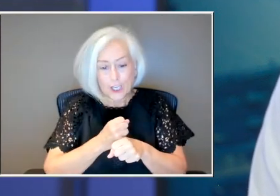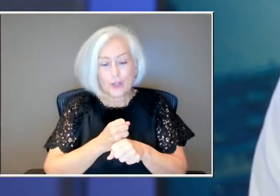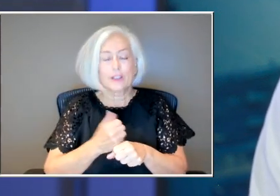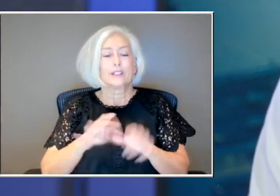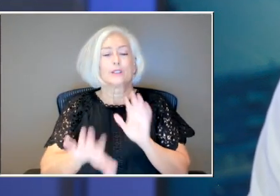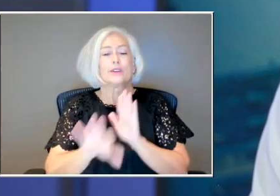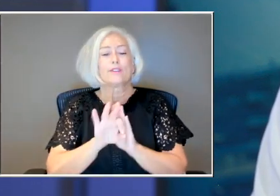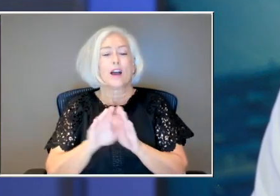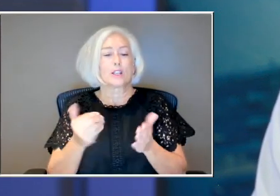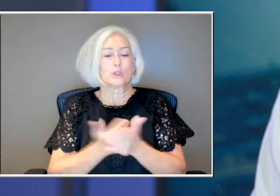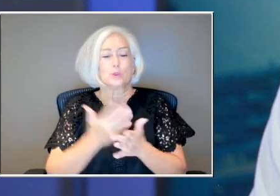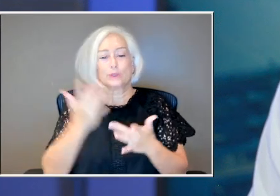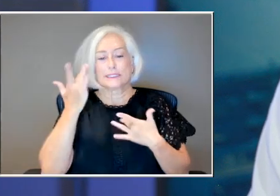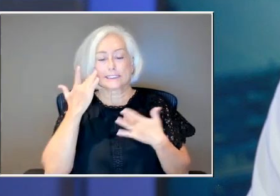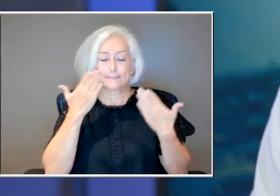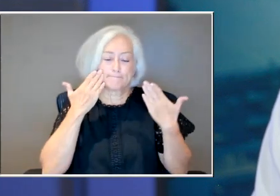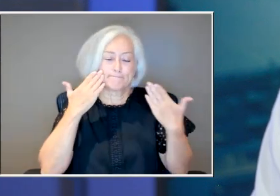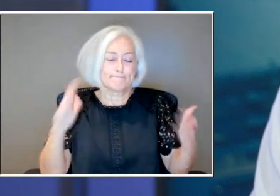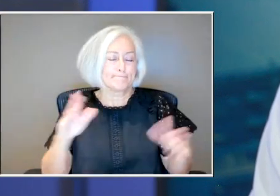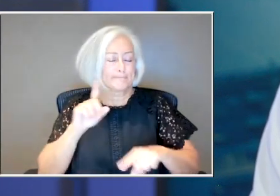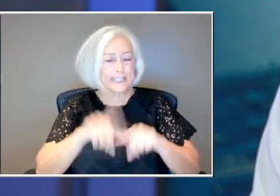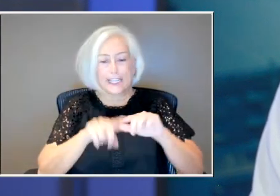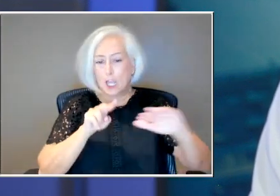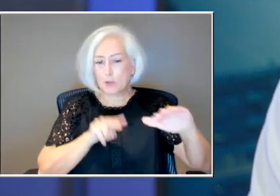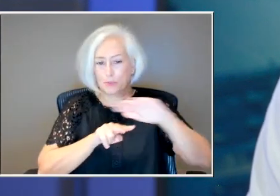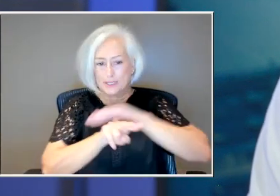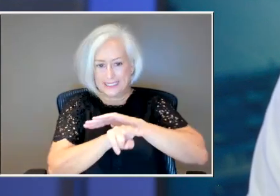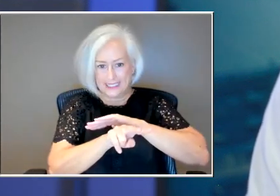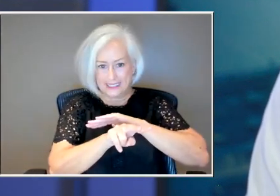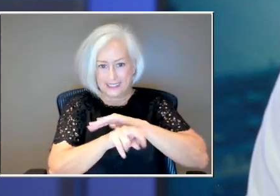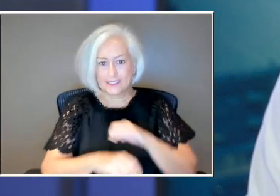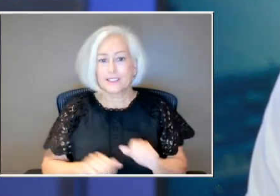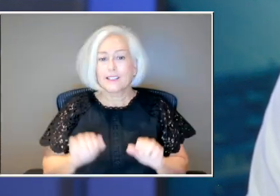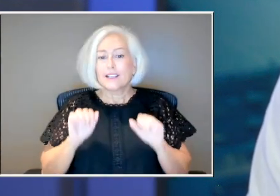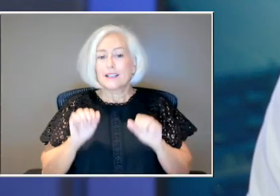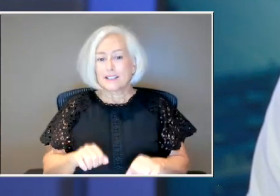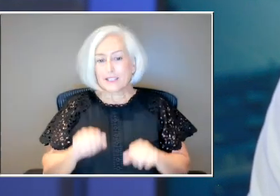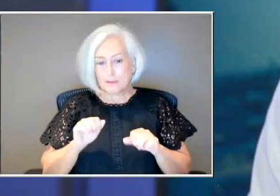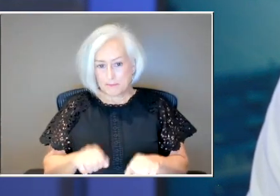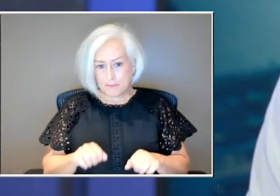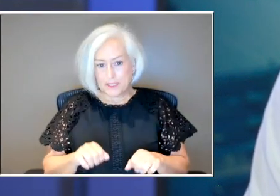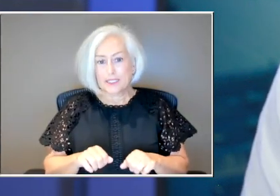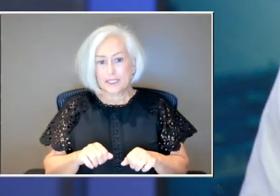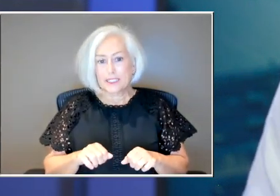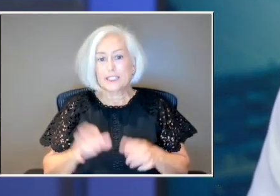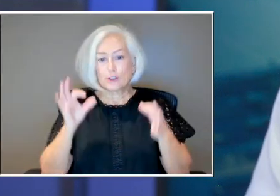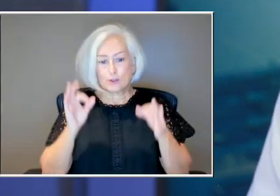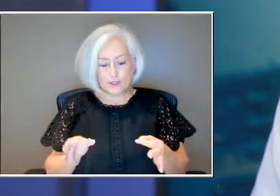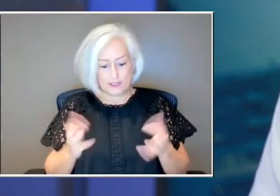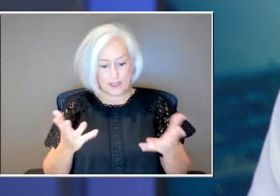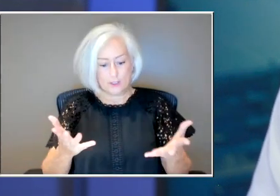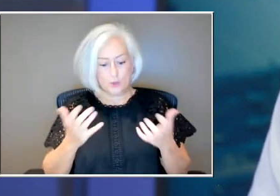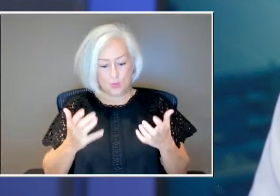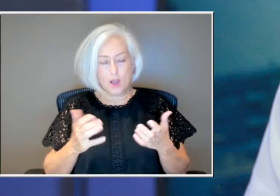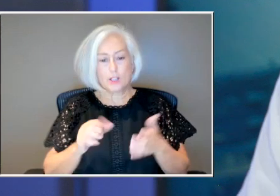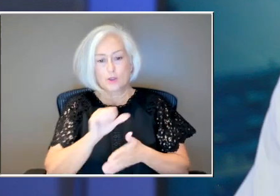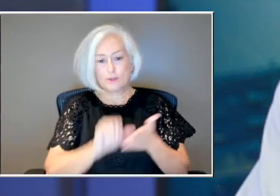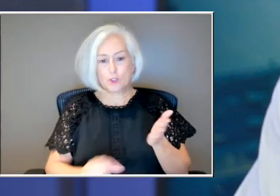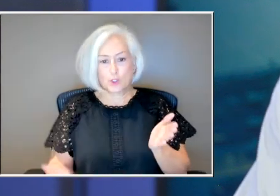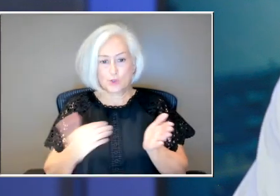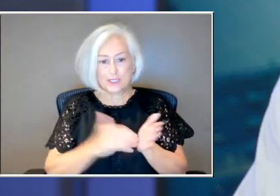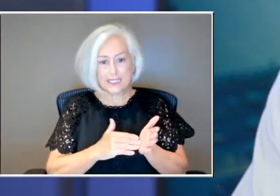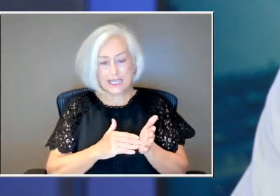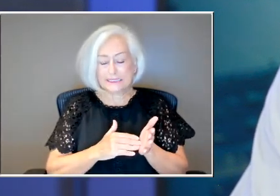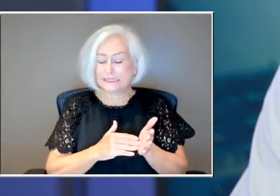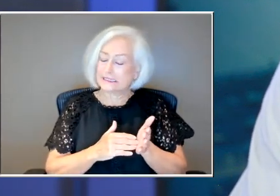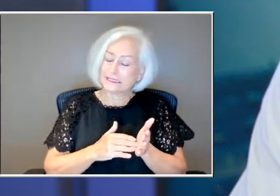and sometimes the decision to go back for surgery is not often an easy one. But that's why it's important in